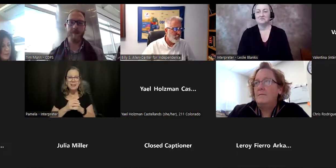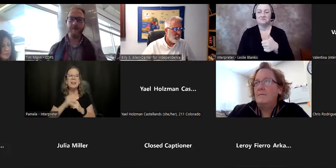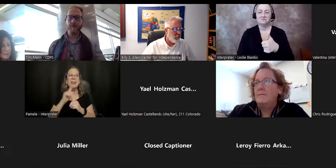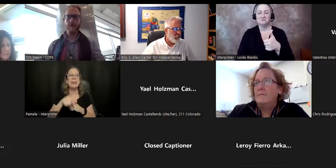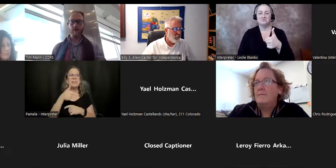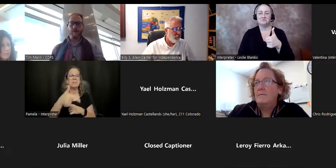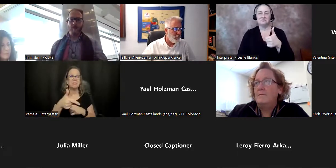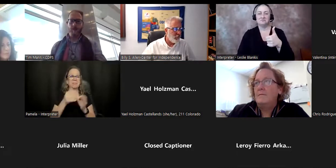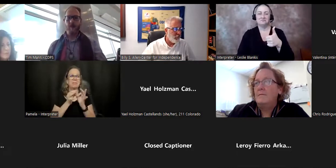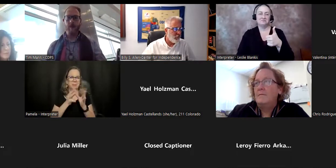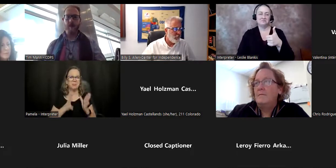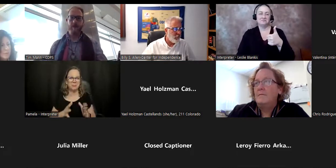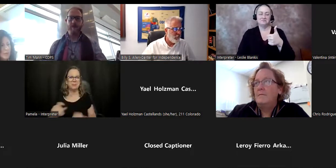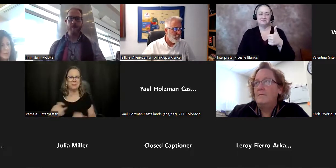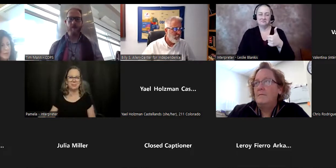All